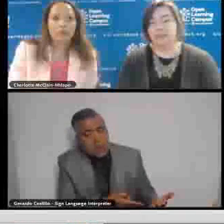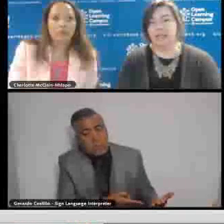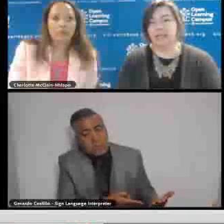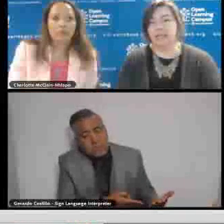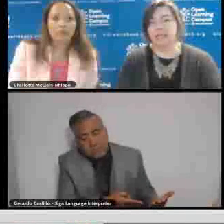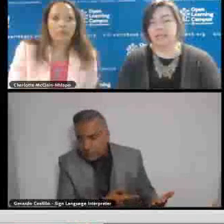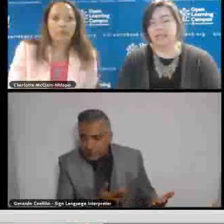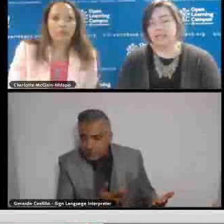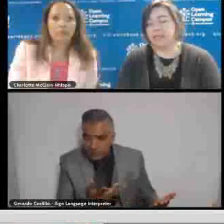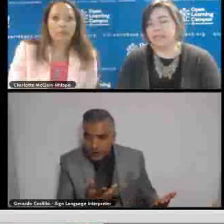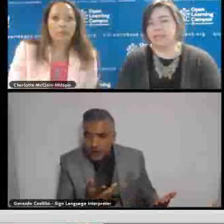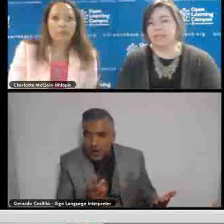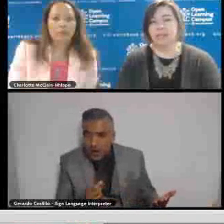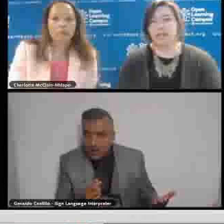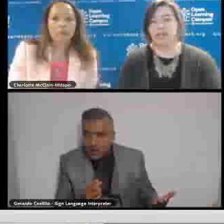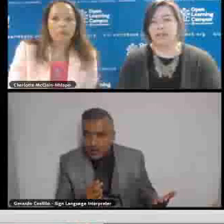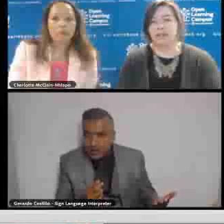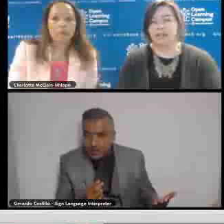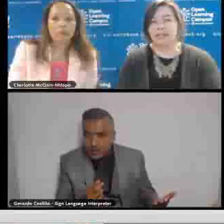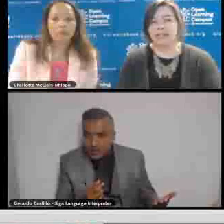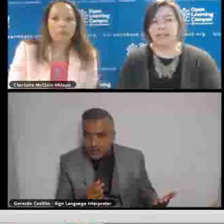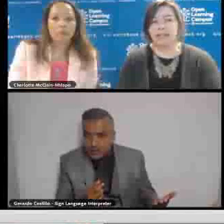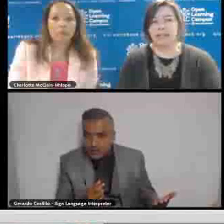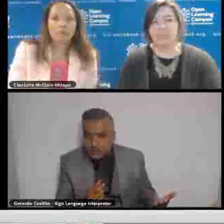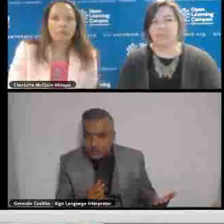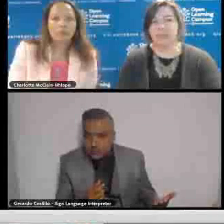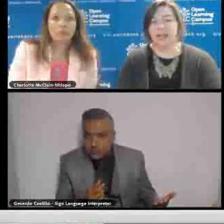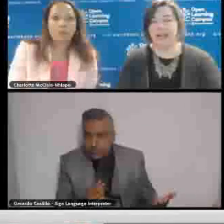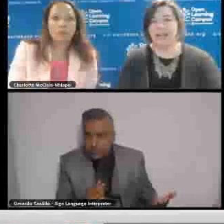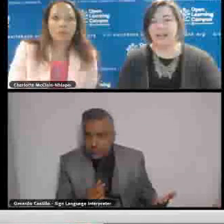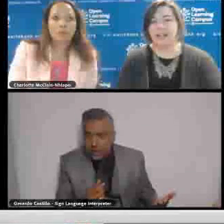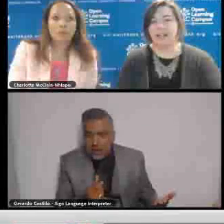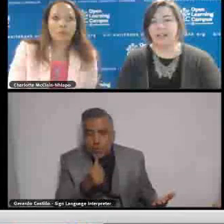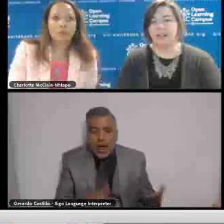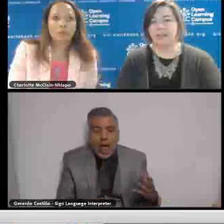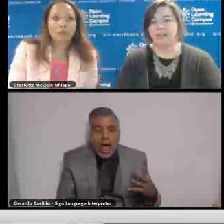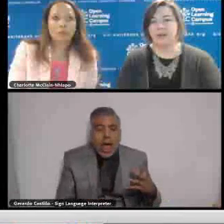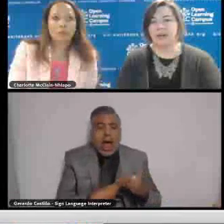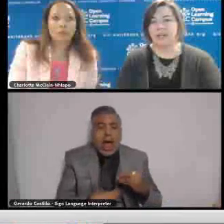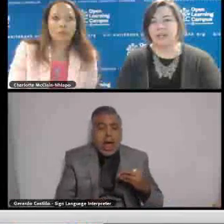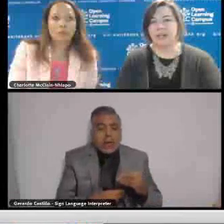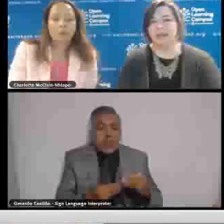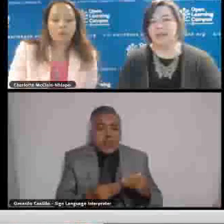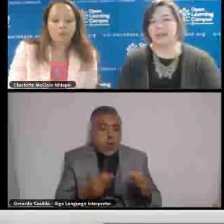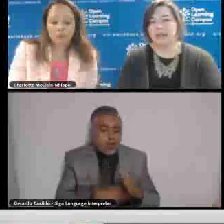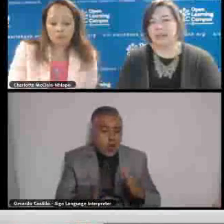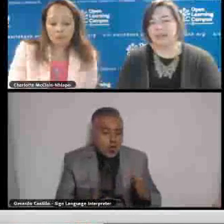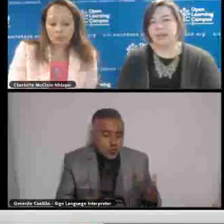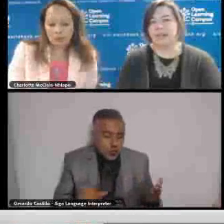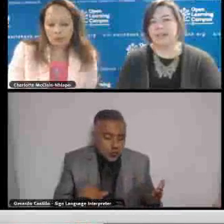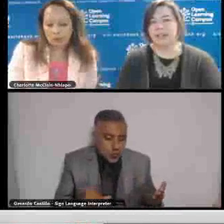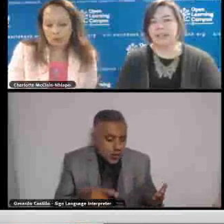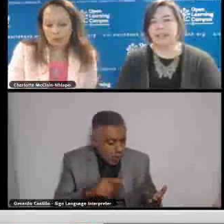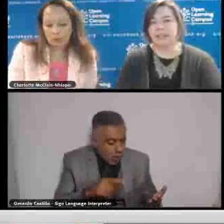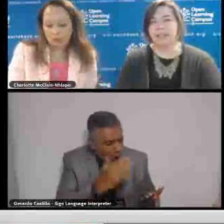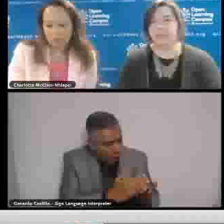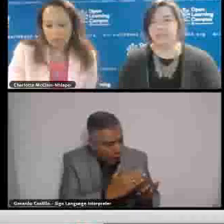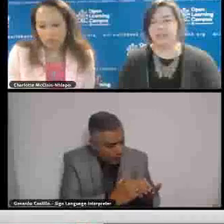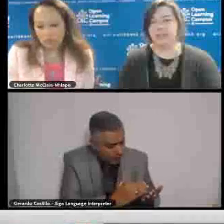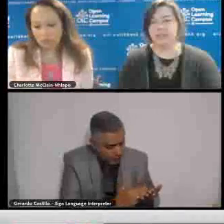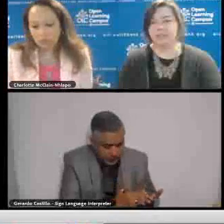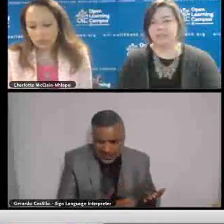cases, that it's not you're not adding a lot in terms of cost either. I mean, these are things that can easily be